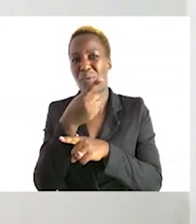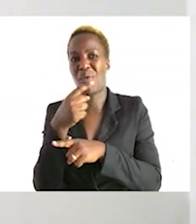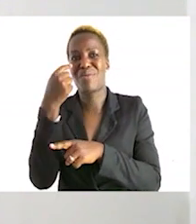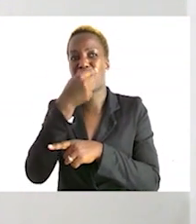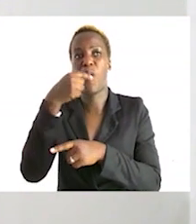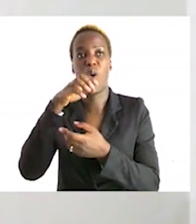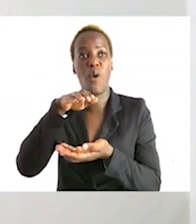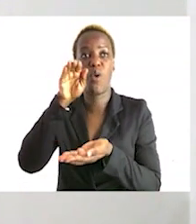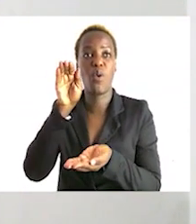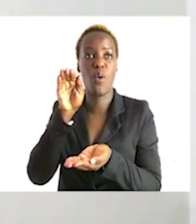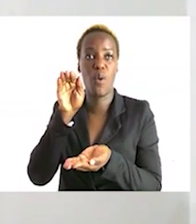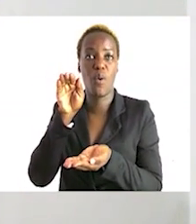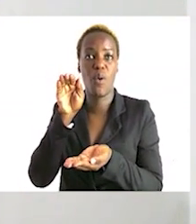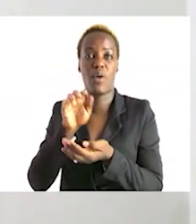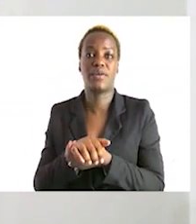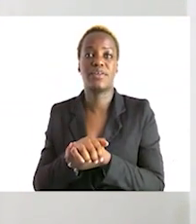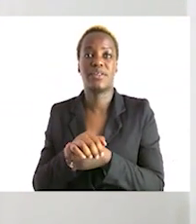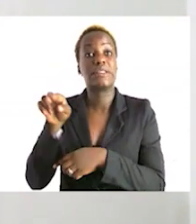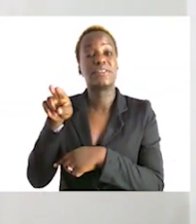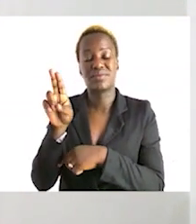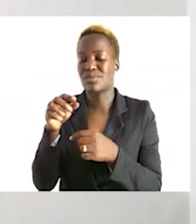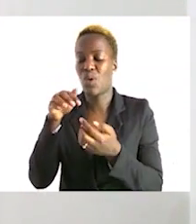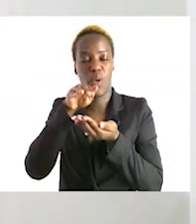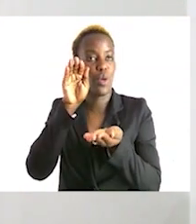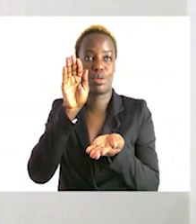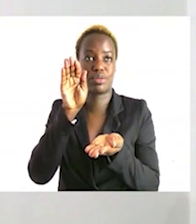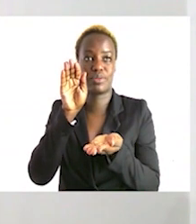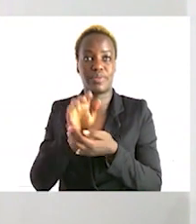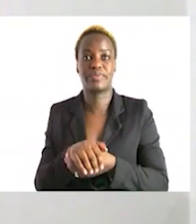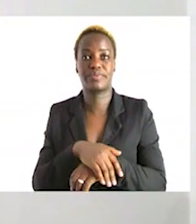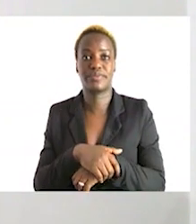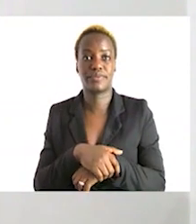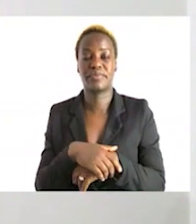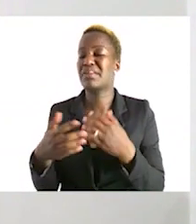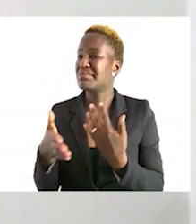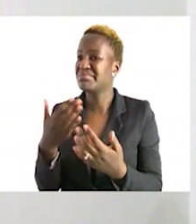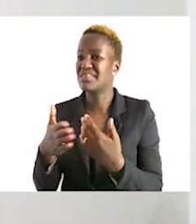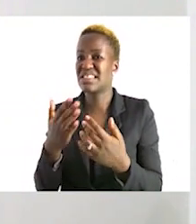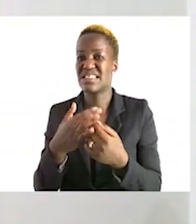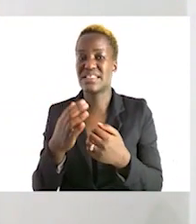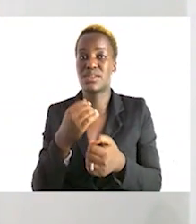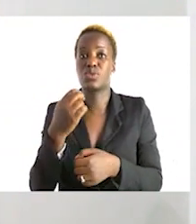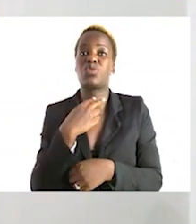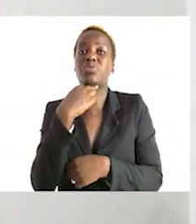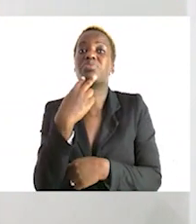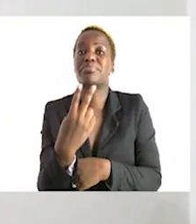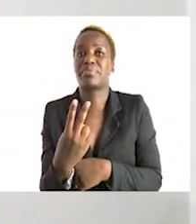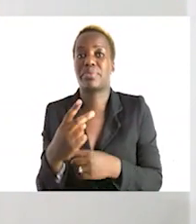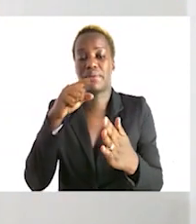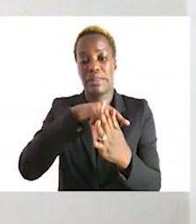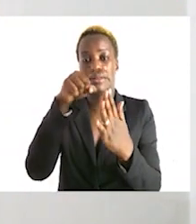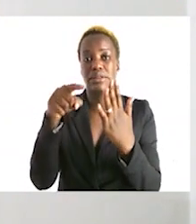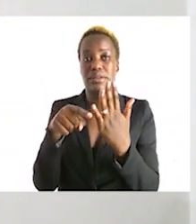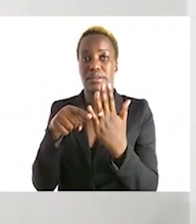O, it is still open. And the U is still open. That is why it's very, very easier to pronounce the